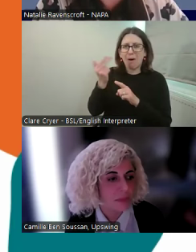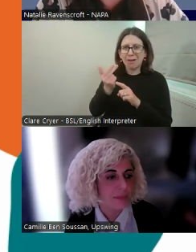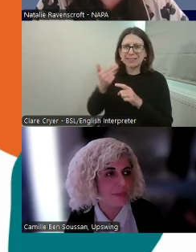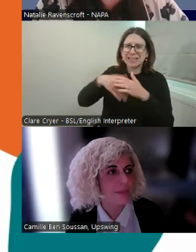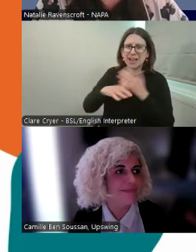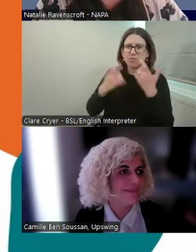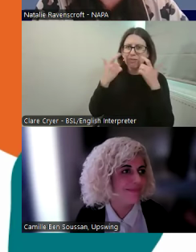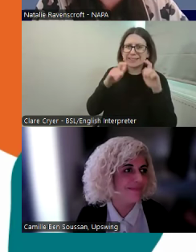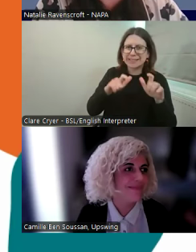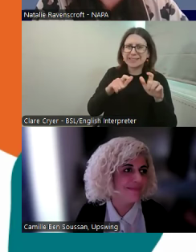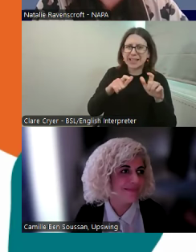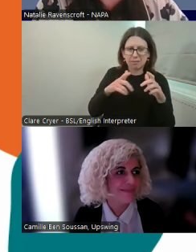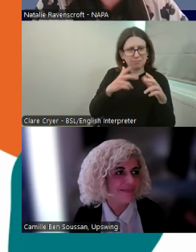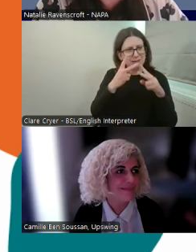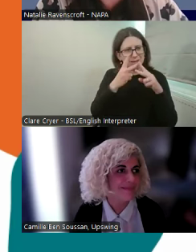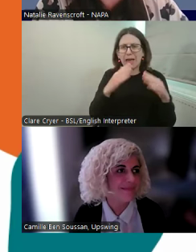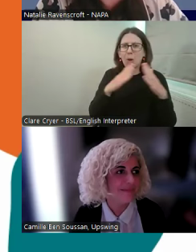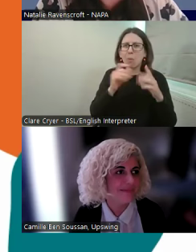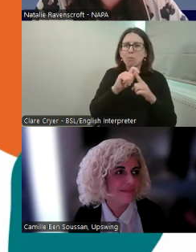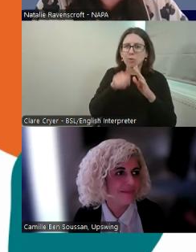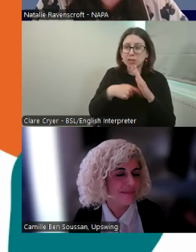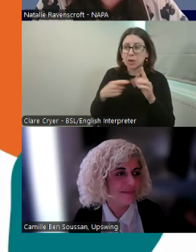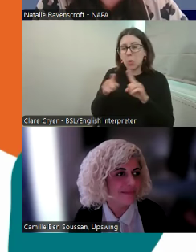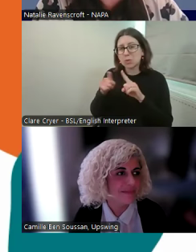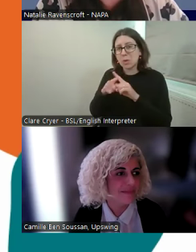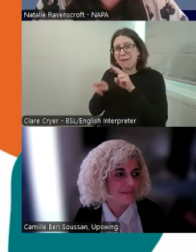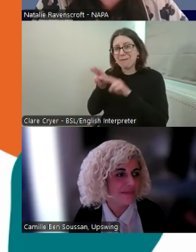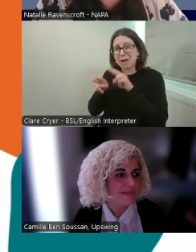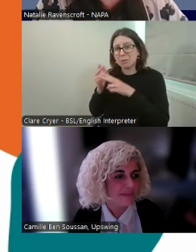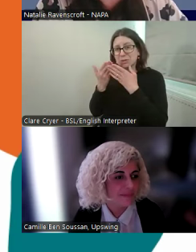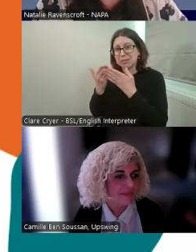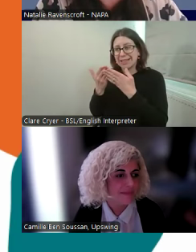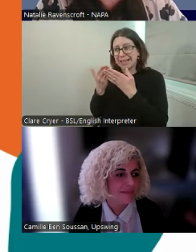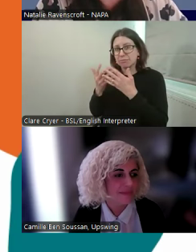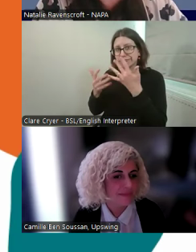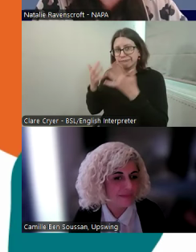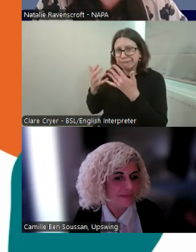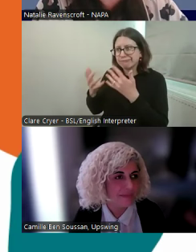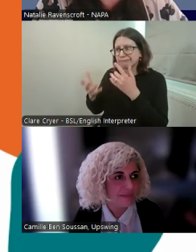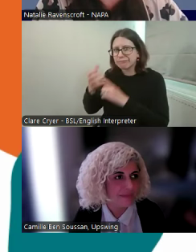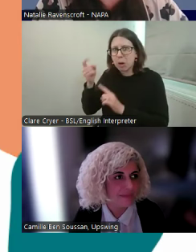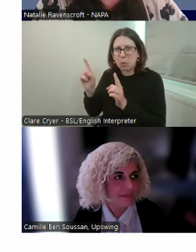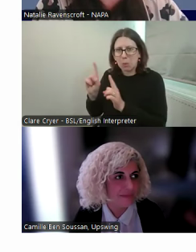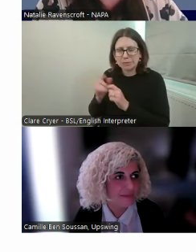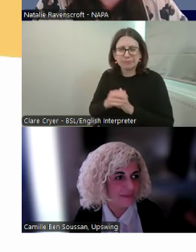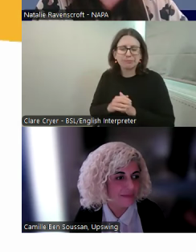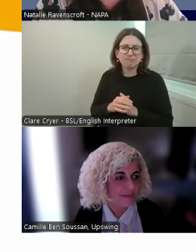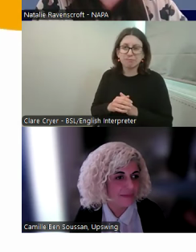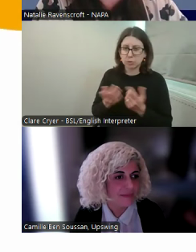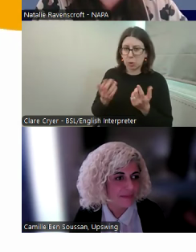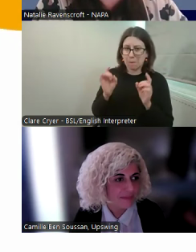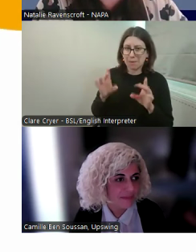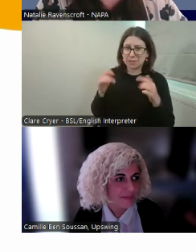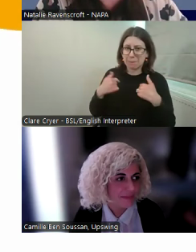homes project and some findings from an evaluation study that we did for that. So first of all, who are Magic